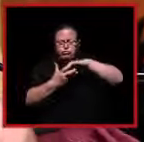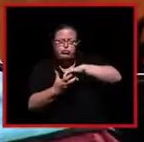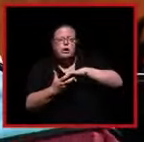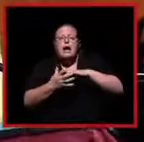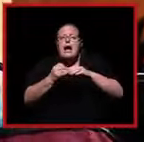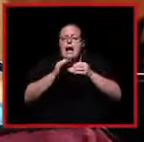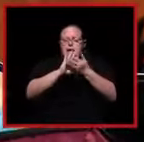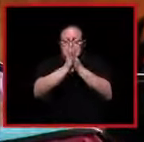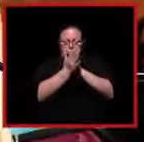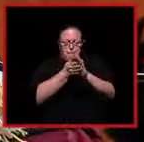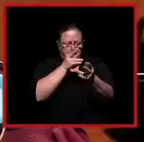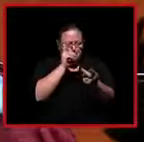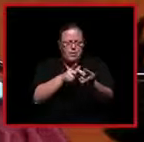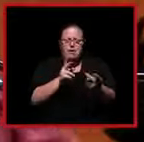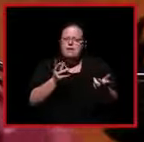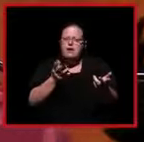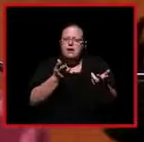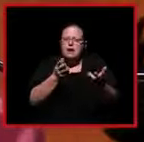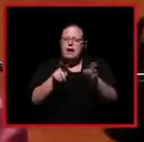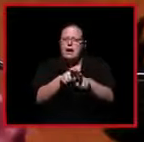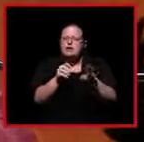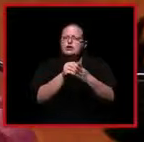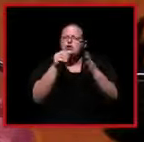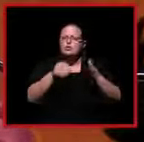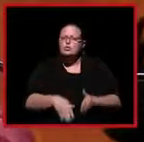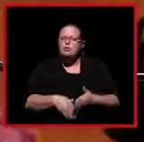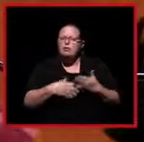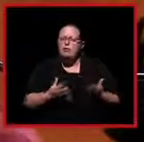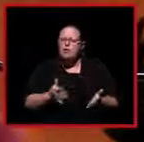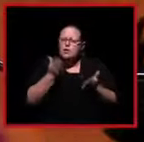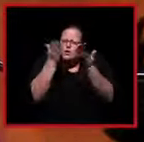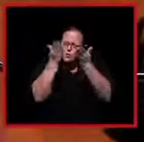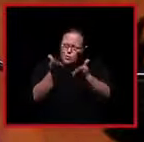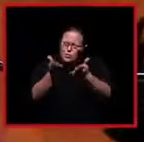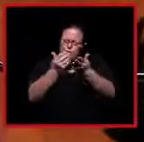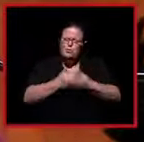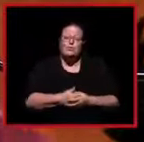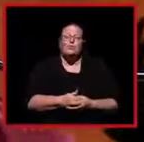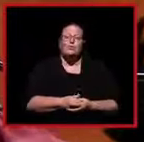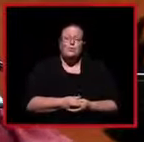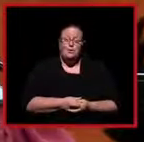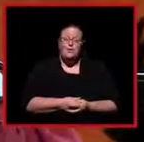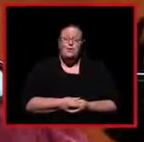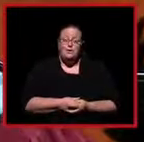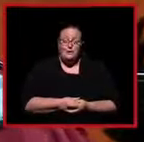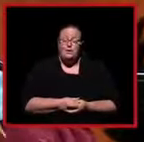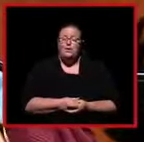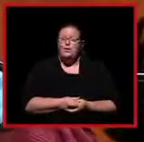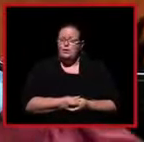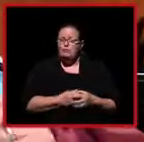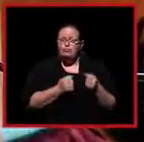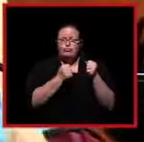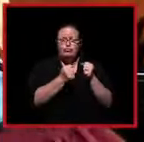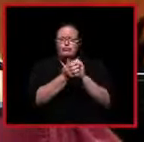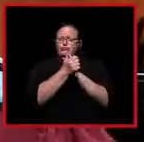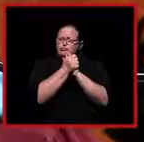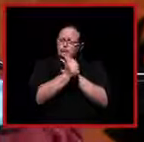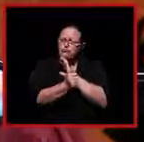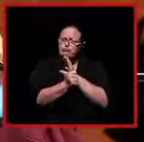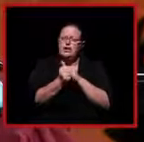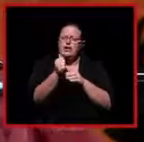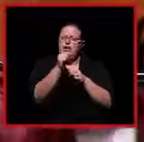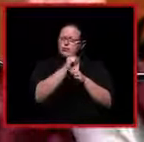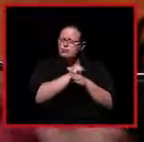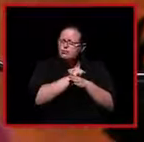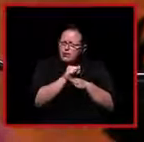accurate perfection. This is you now. highly trained, highly